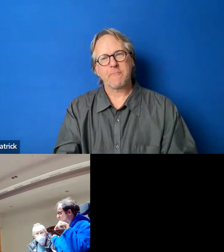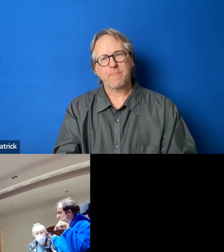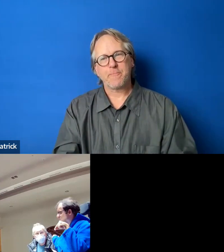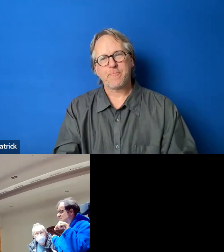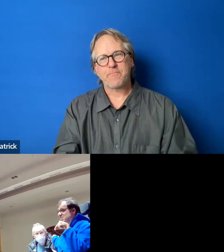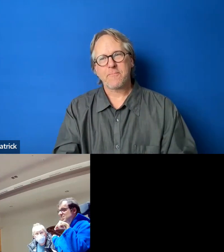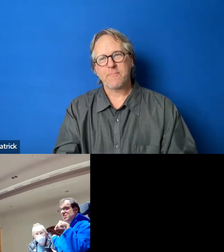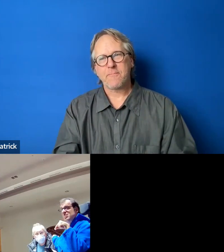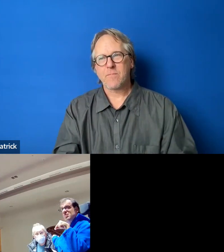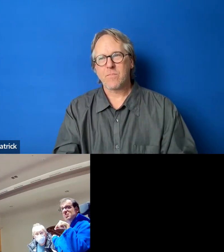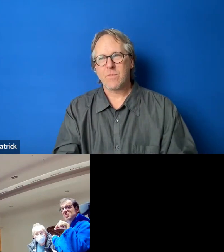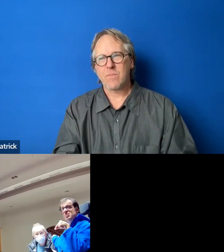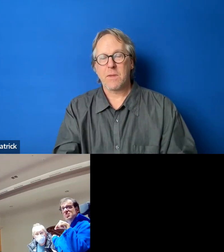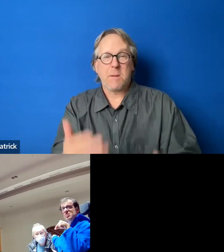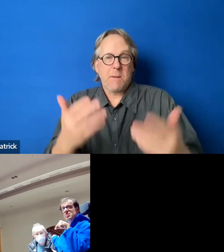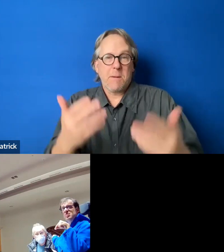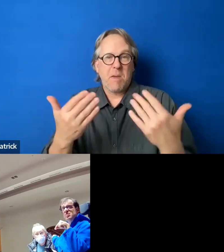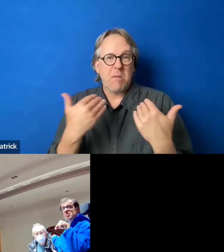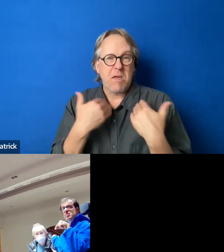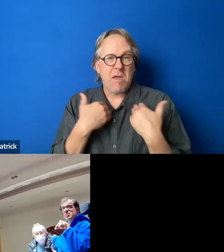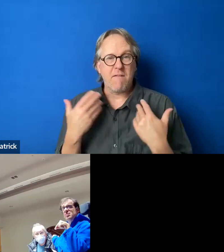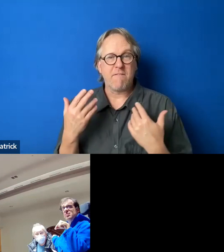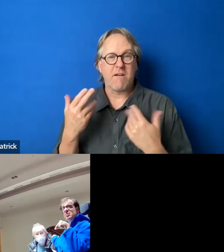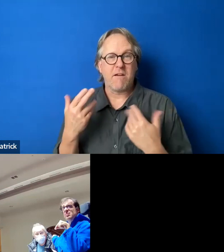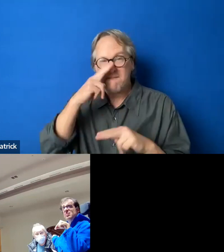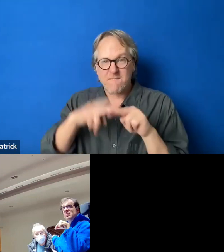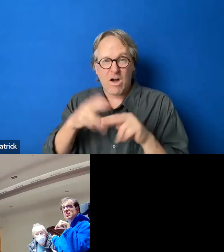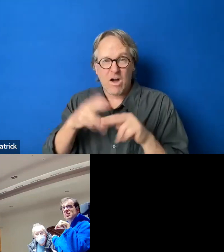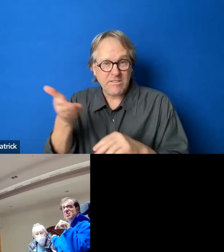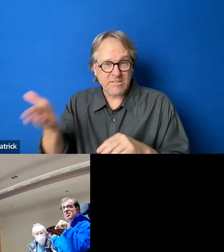Have some accessible fun stuff.